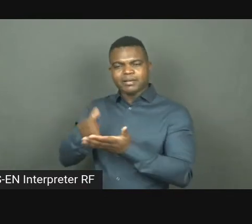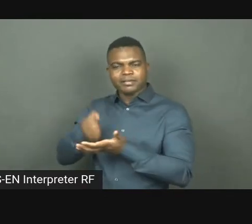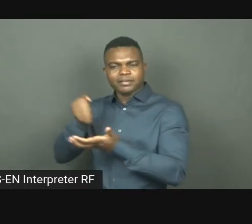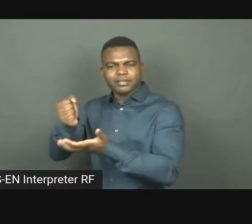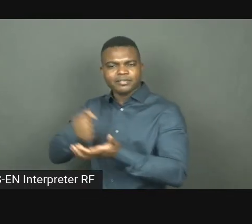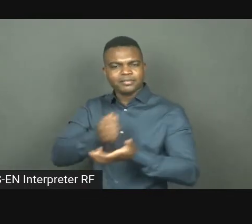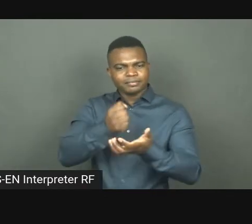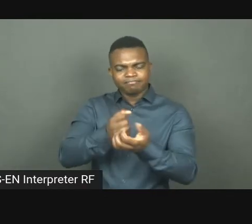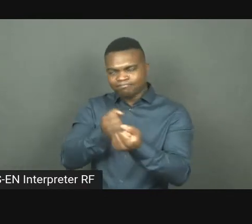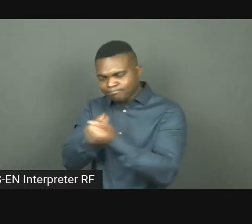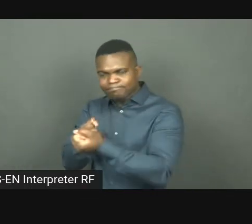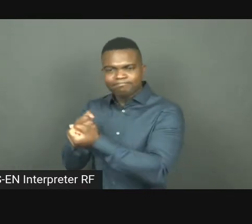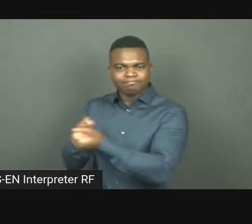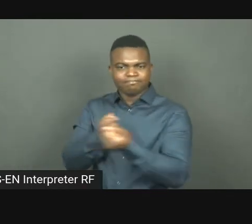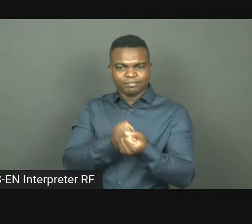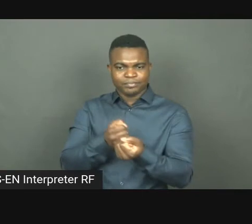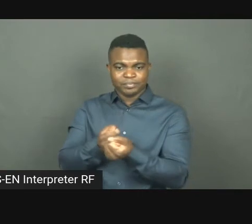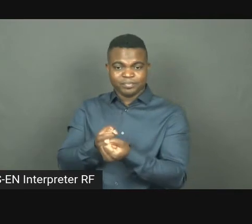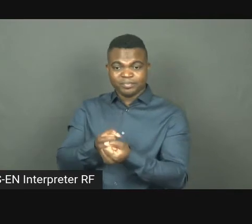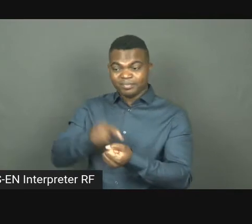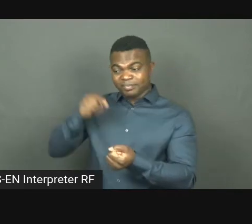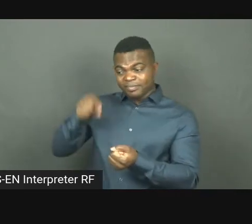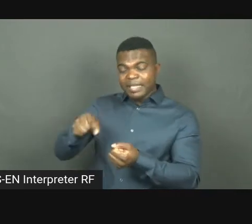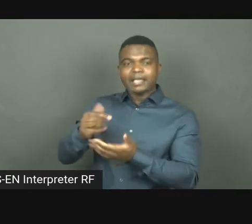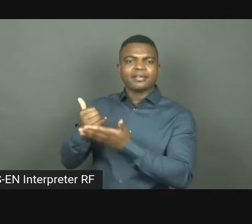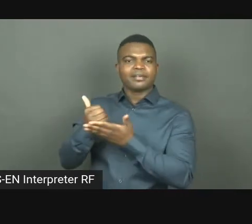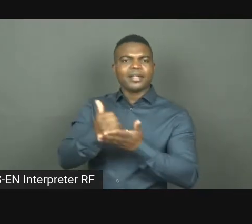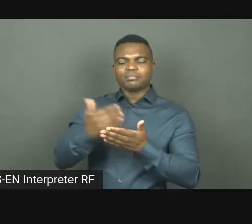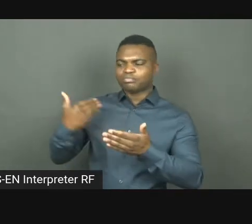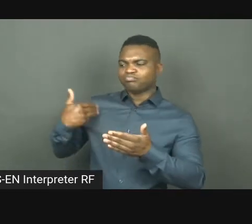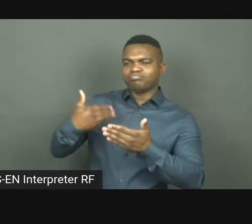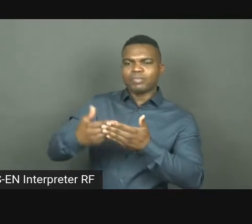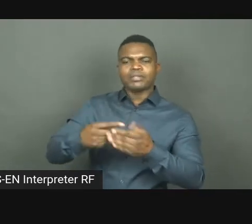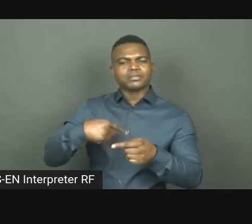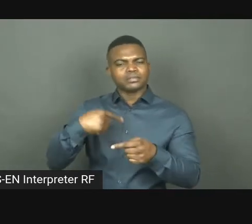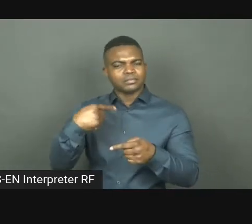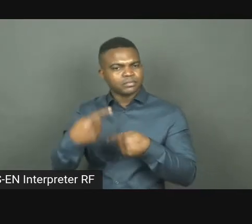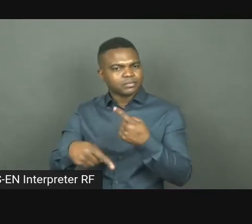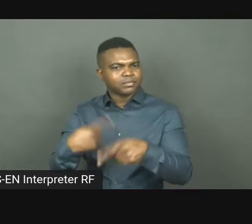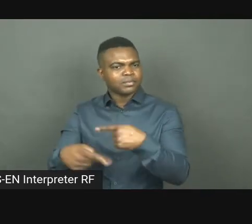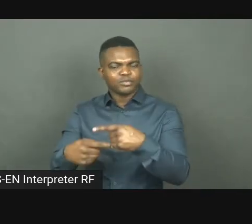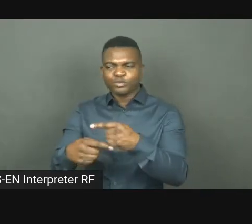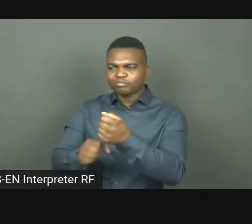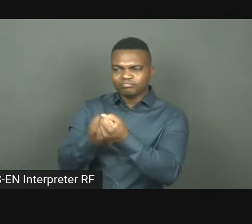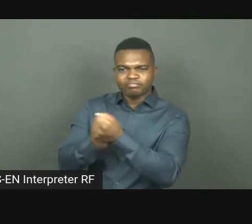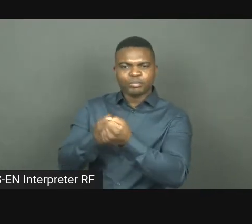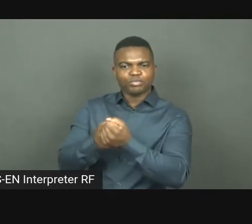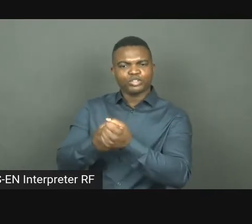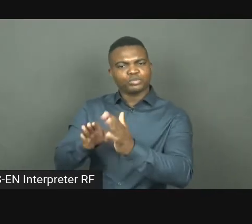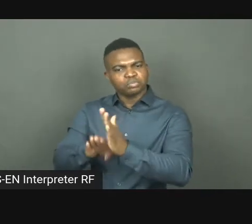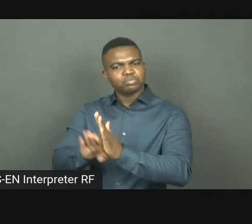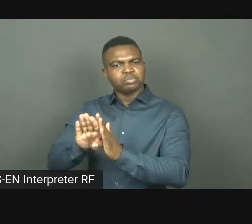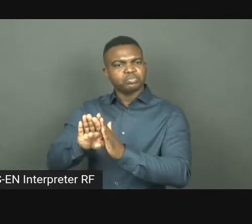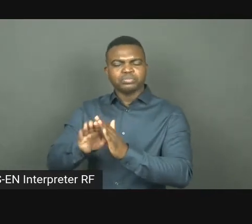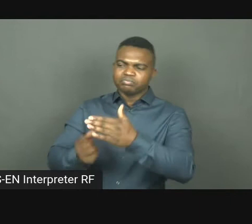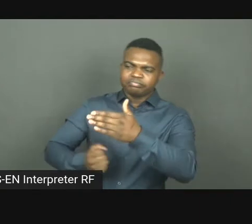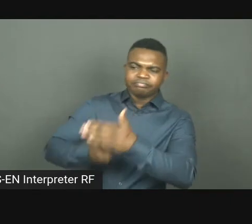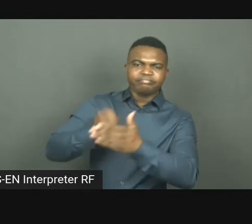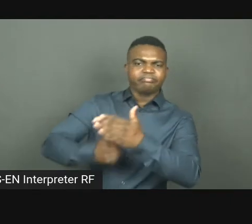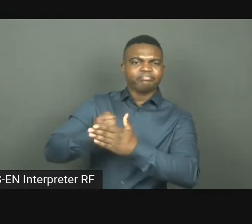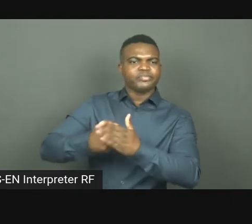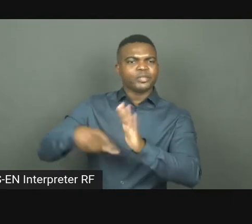how people living with HIV, people seeking clinical care, interact and relate to a